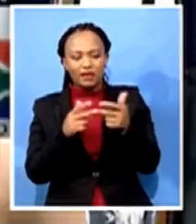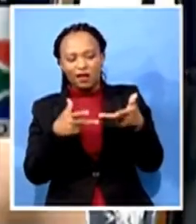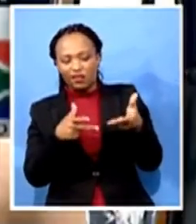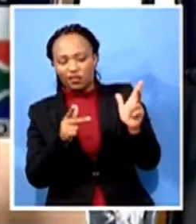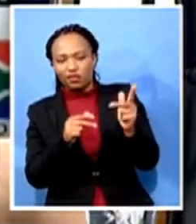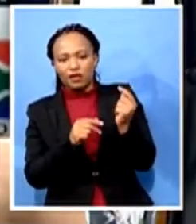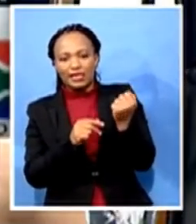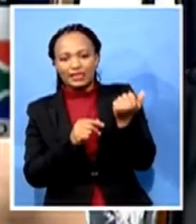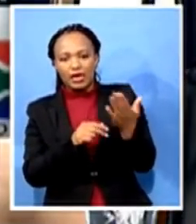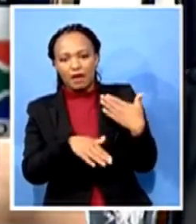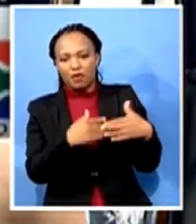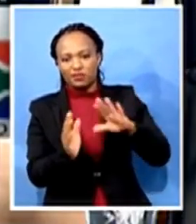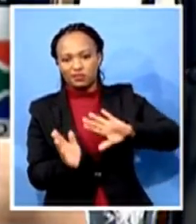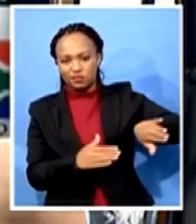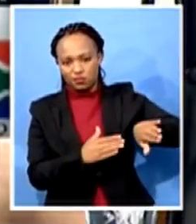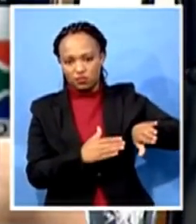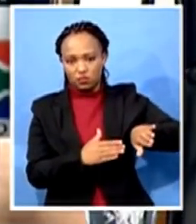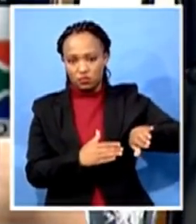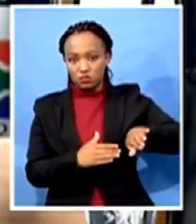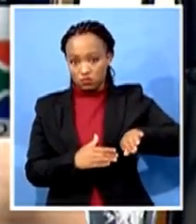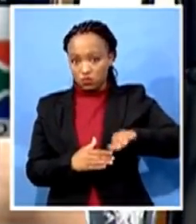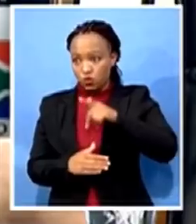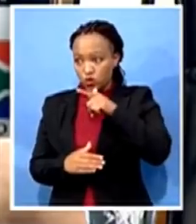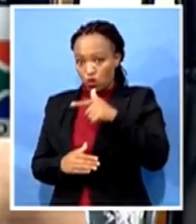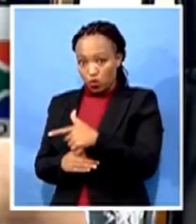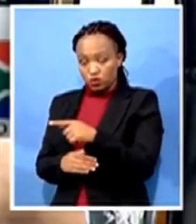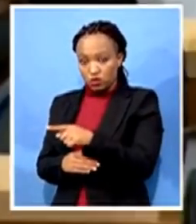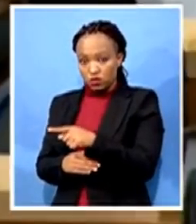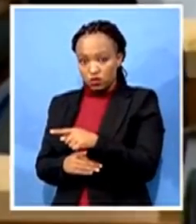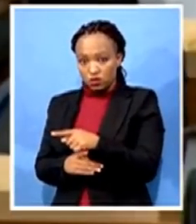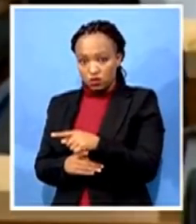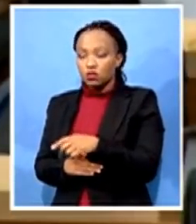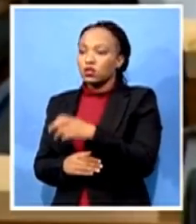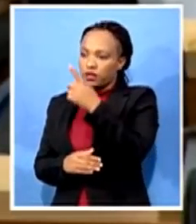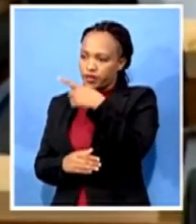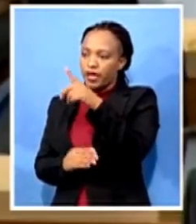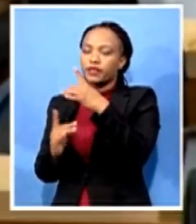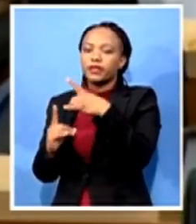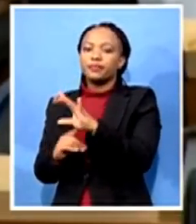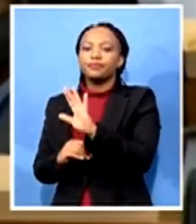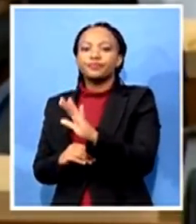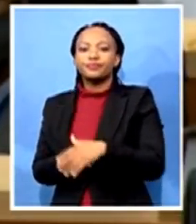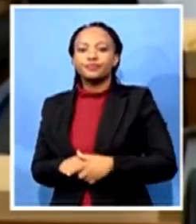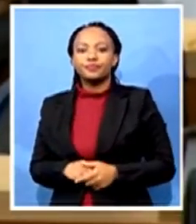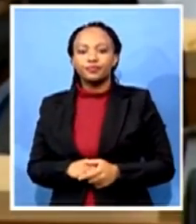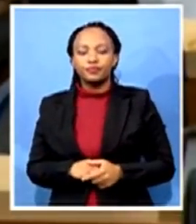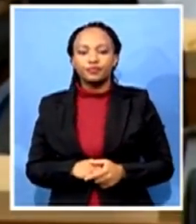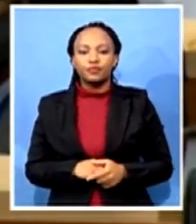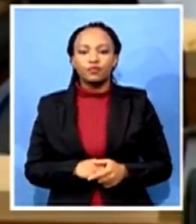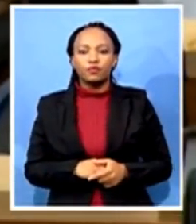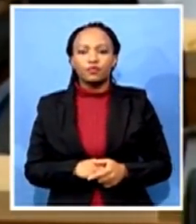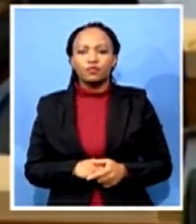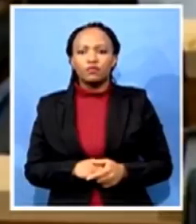well? That is correct, Chair. And you can keep your mic on, Mr. Zwane.